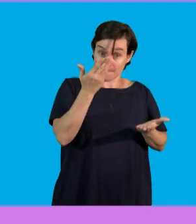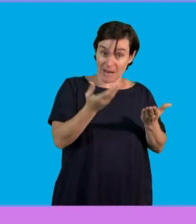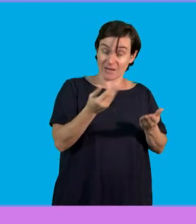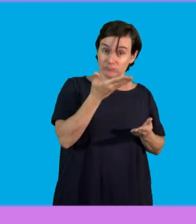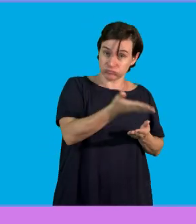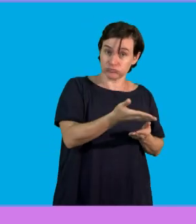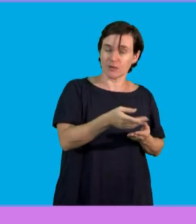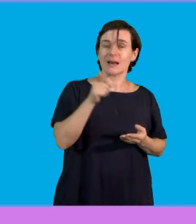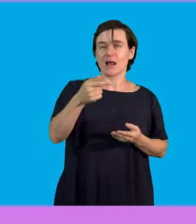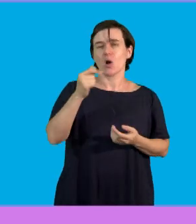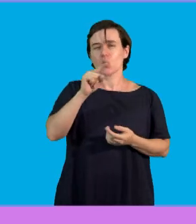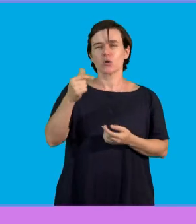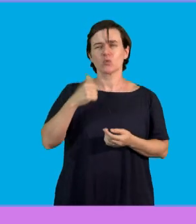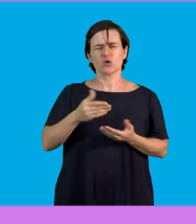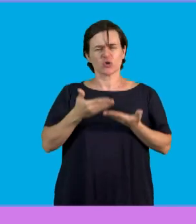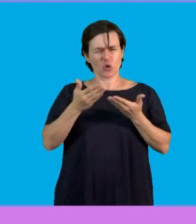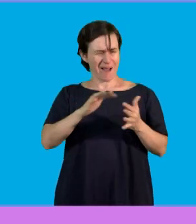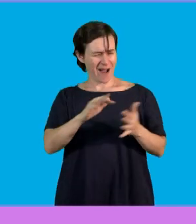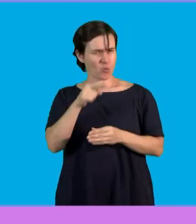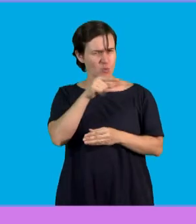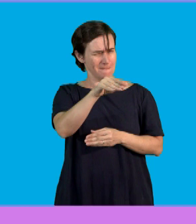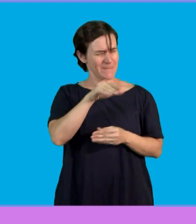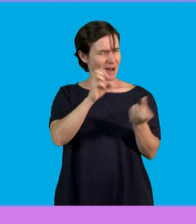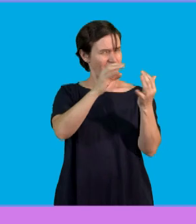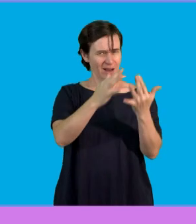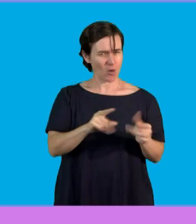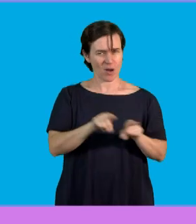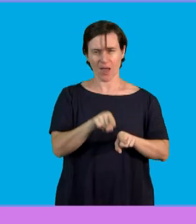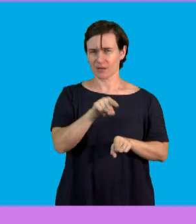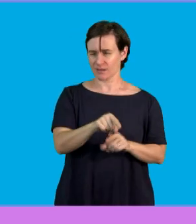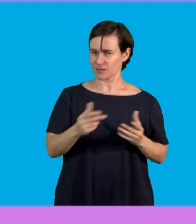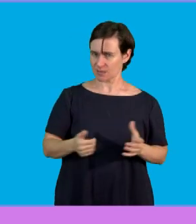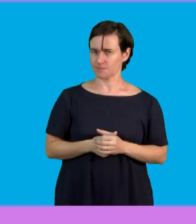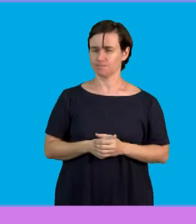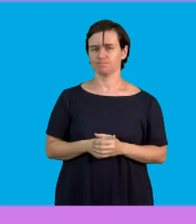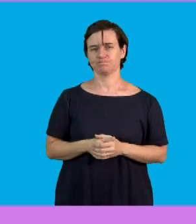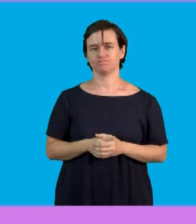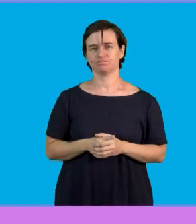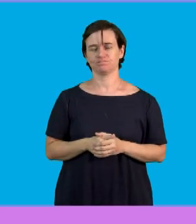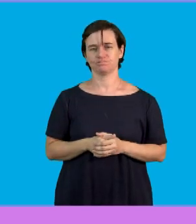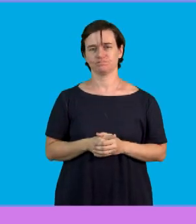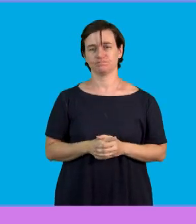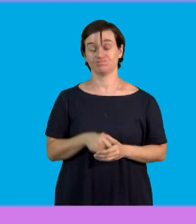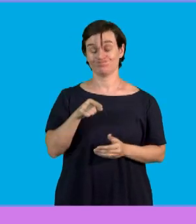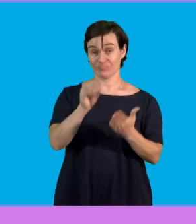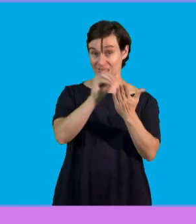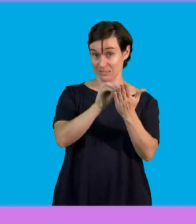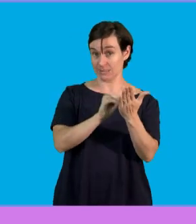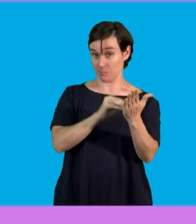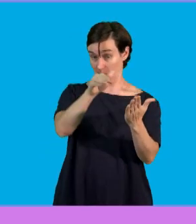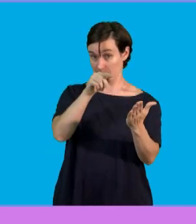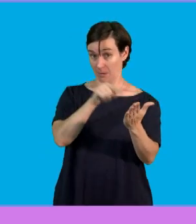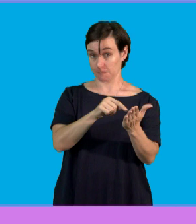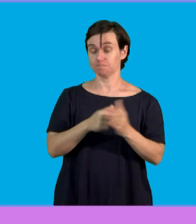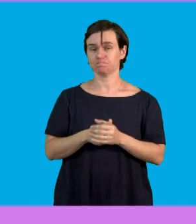to show how they came across to that value. So now on our statement, we